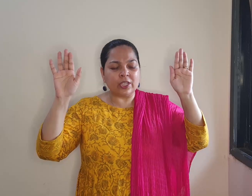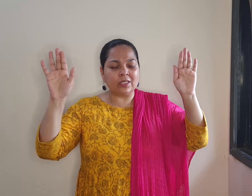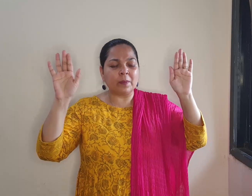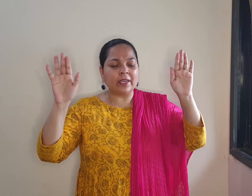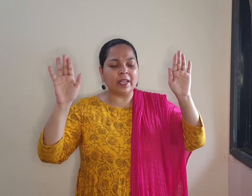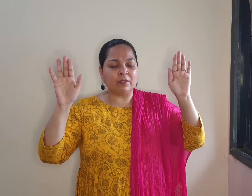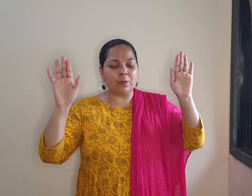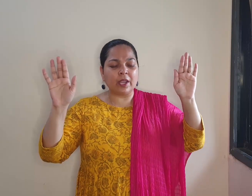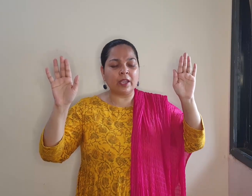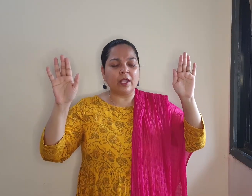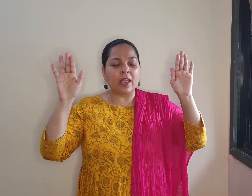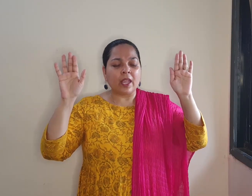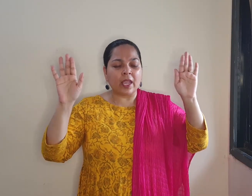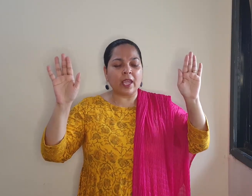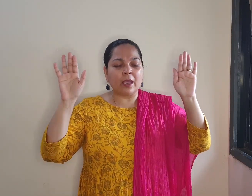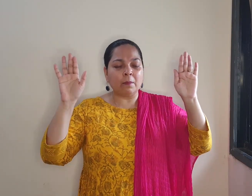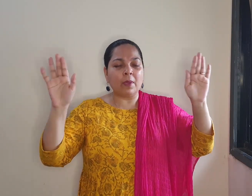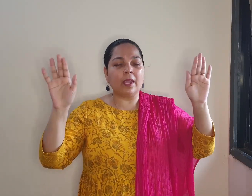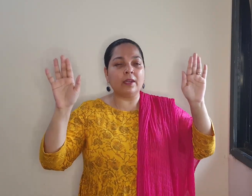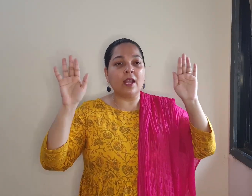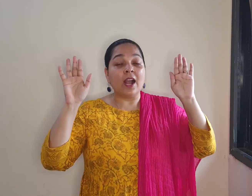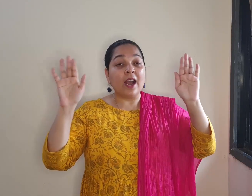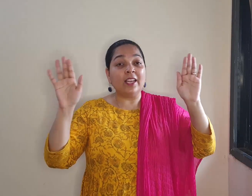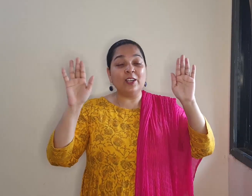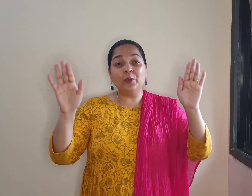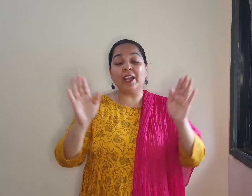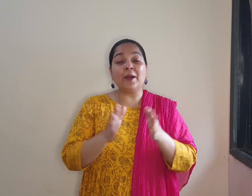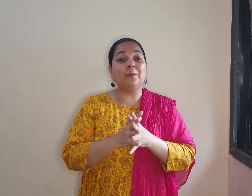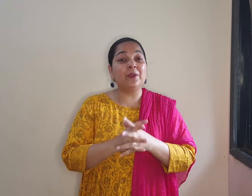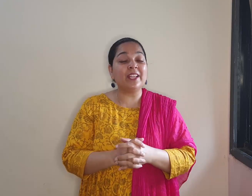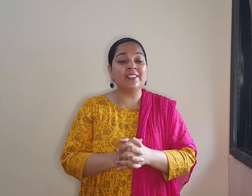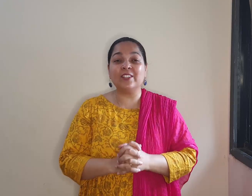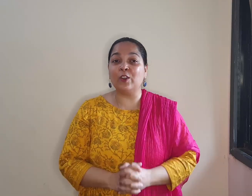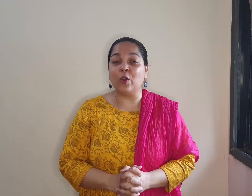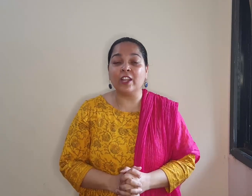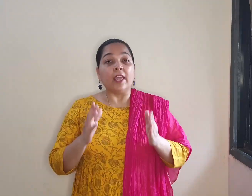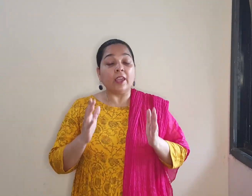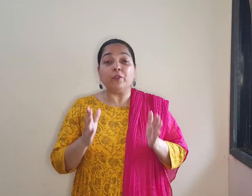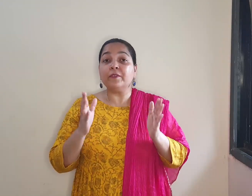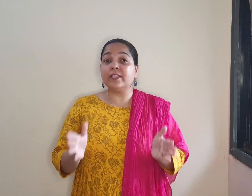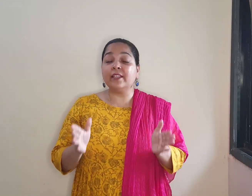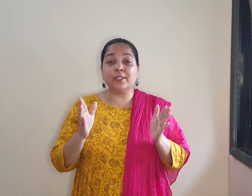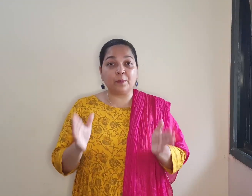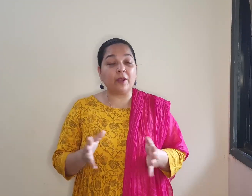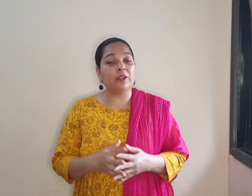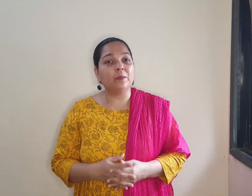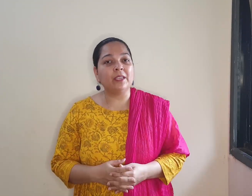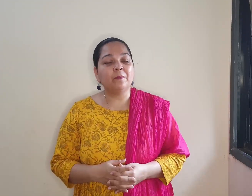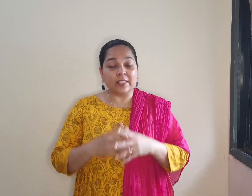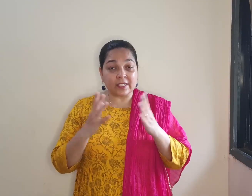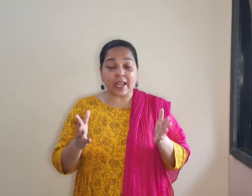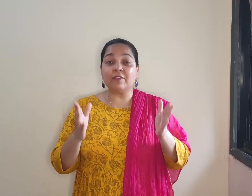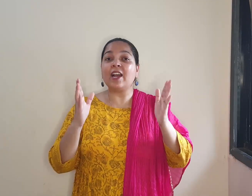In Jesus' mighty name we pray. Amen. Hallelujah. Praise the Lord. If you have said this prayer with